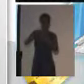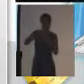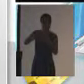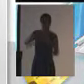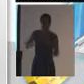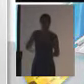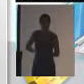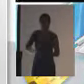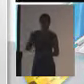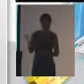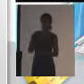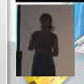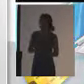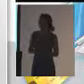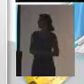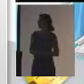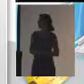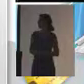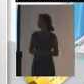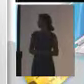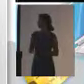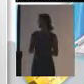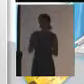could modify the sensitivity parameters.